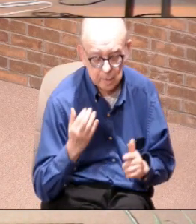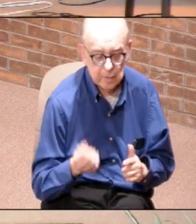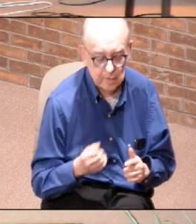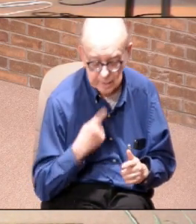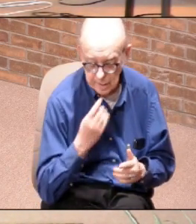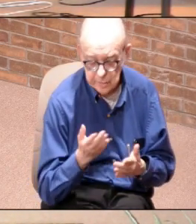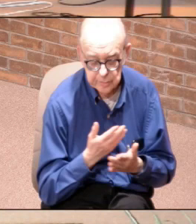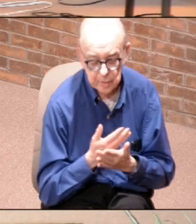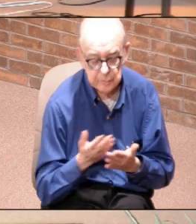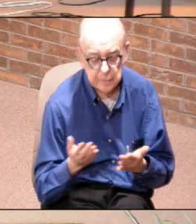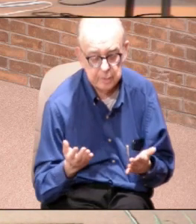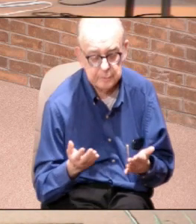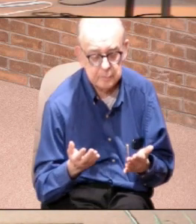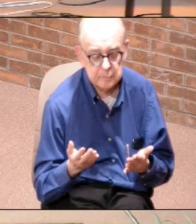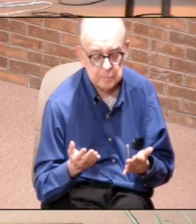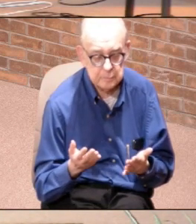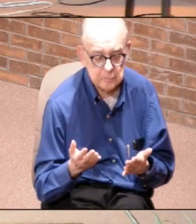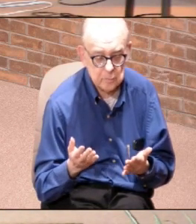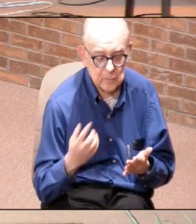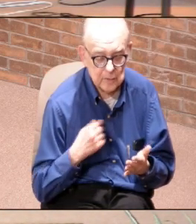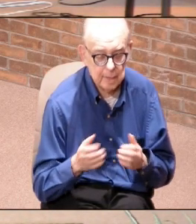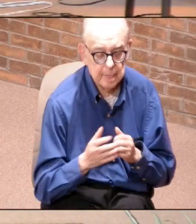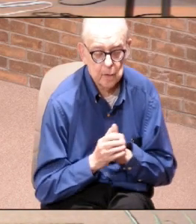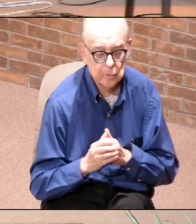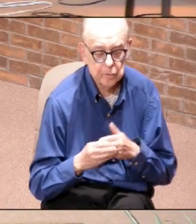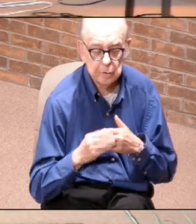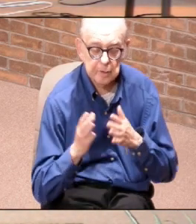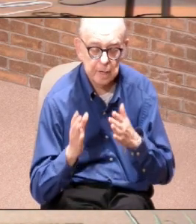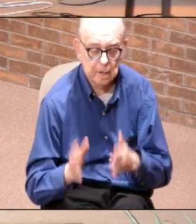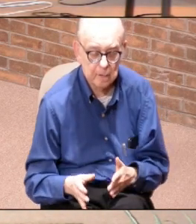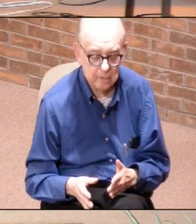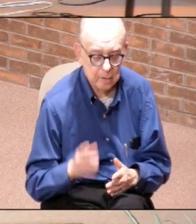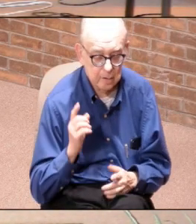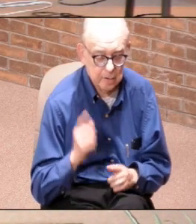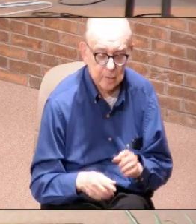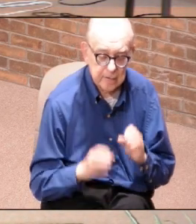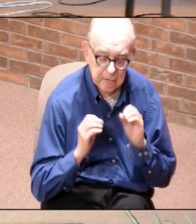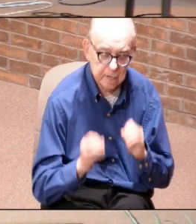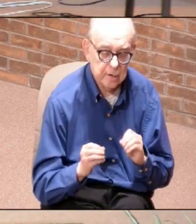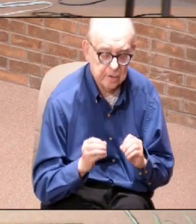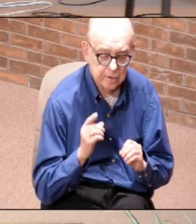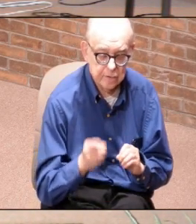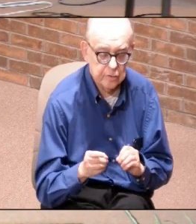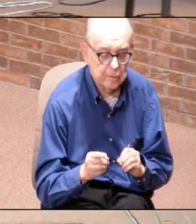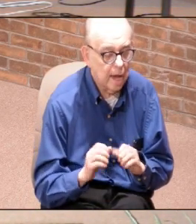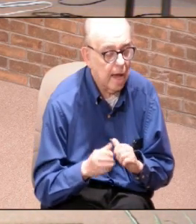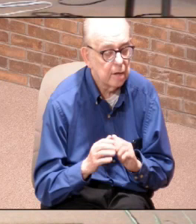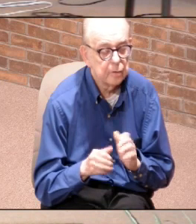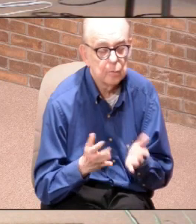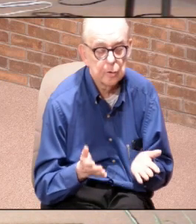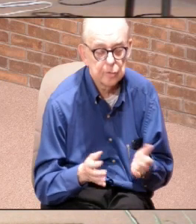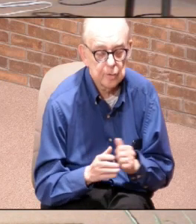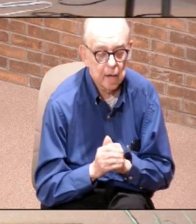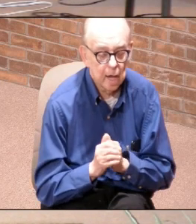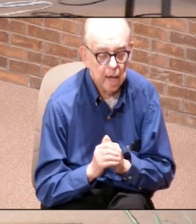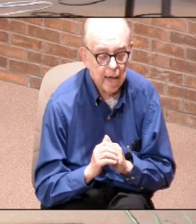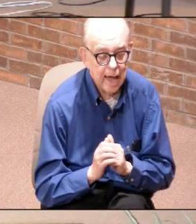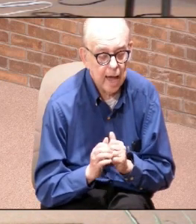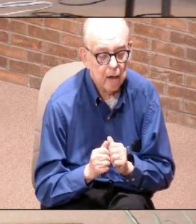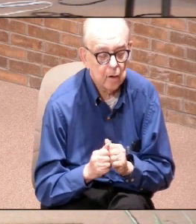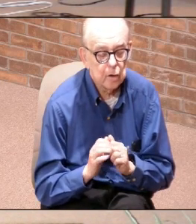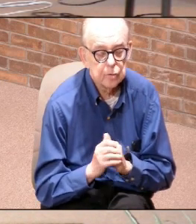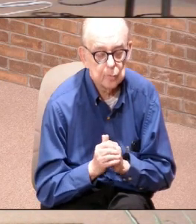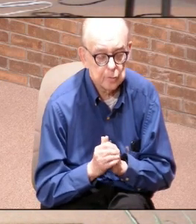Because let me tell you something. A worship leader cannot teach you to worship.